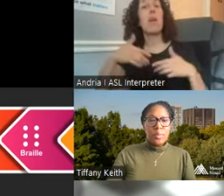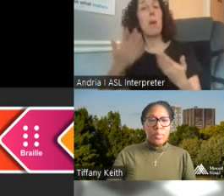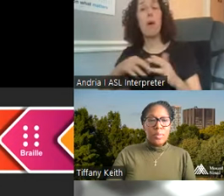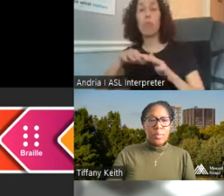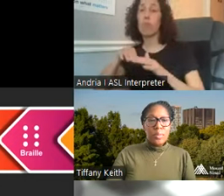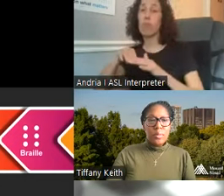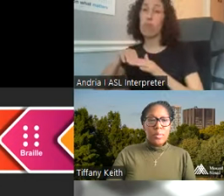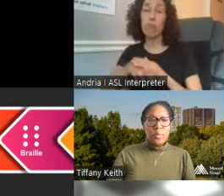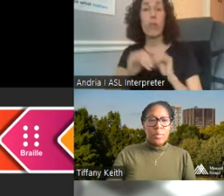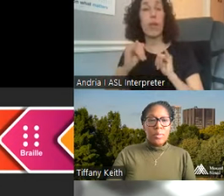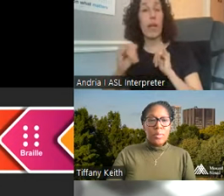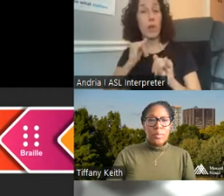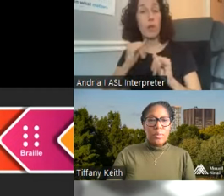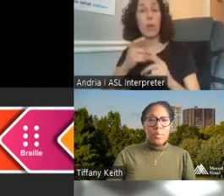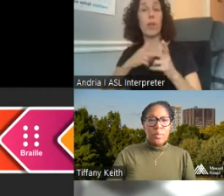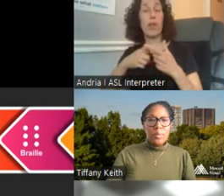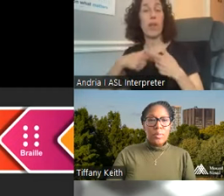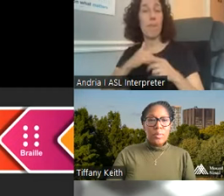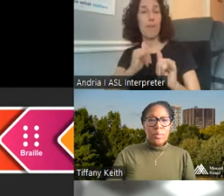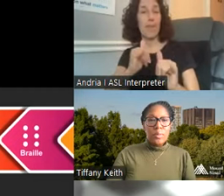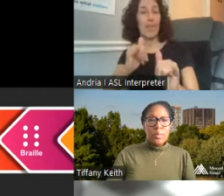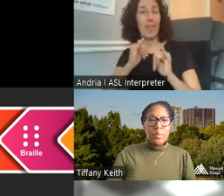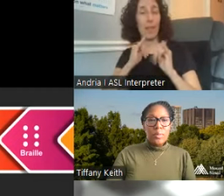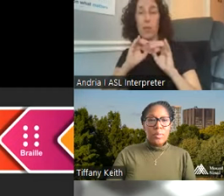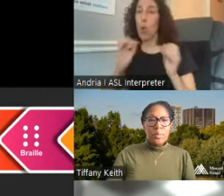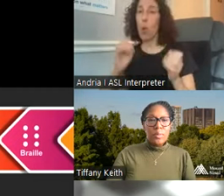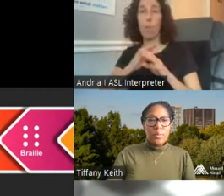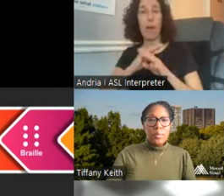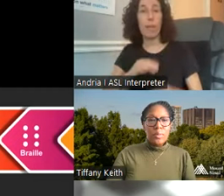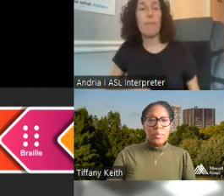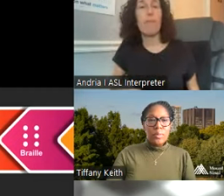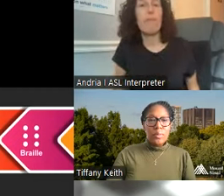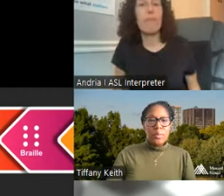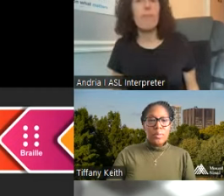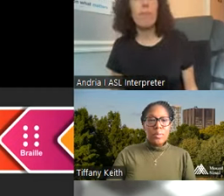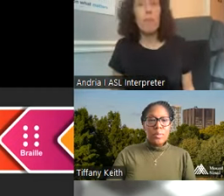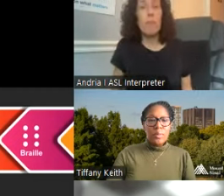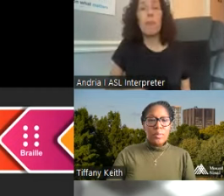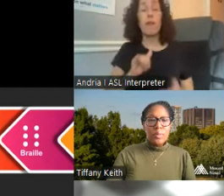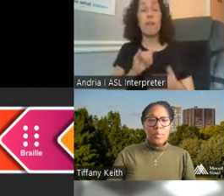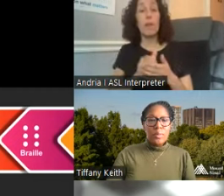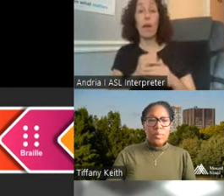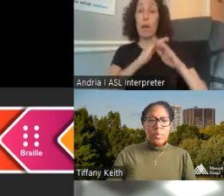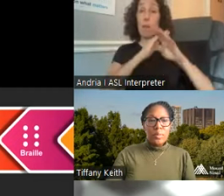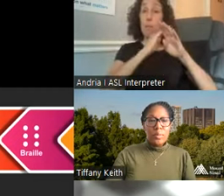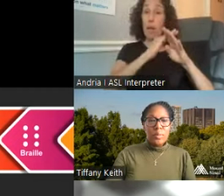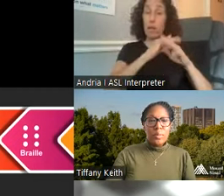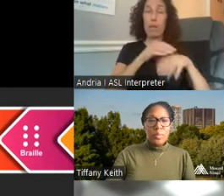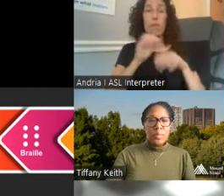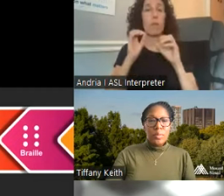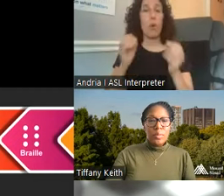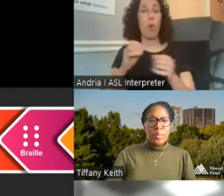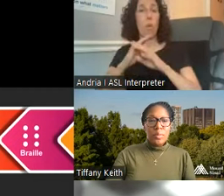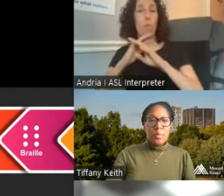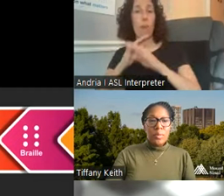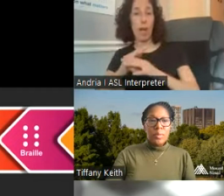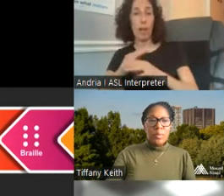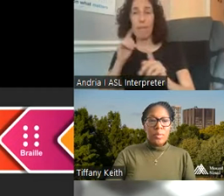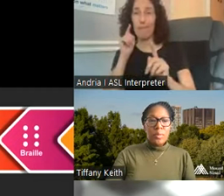would have. So this really focuses on the barriers around the societal barriers and how